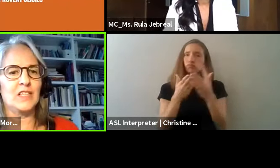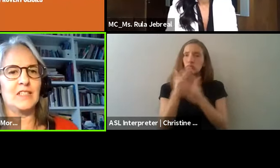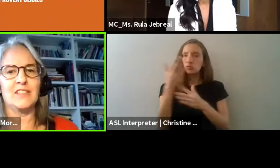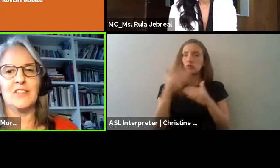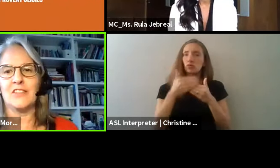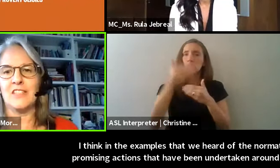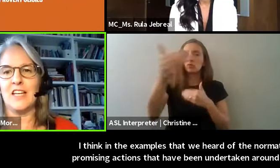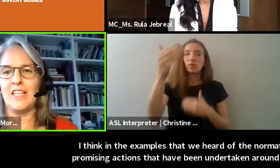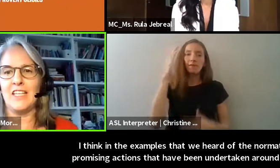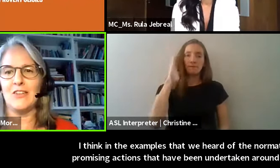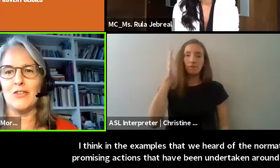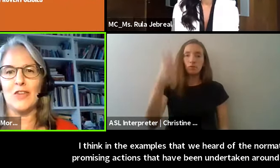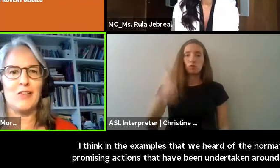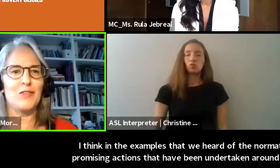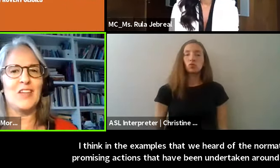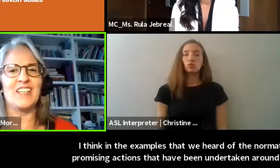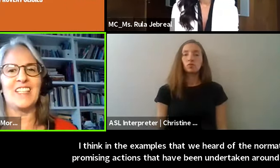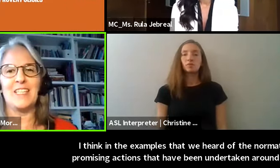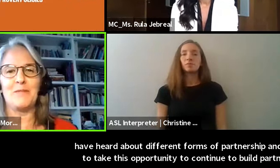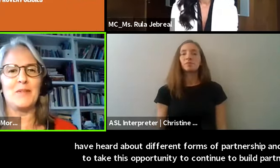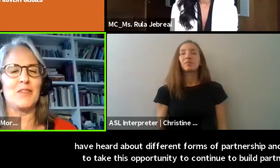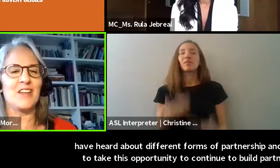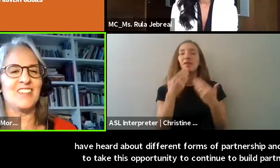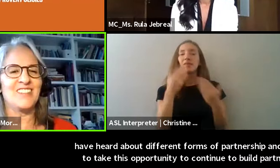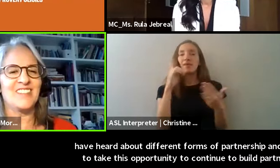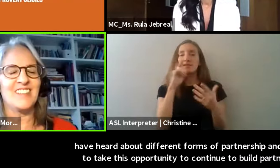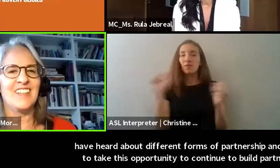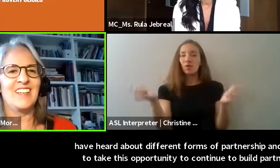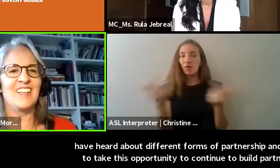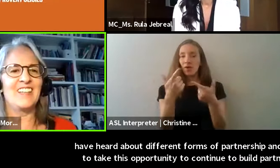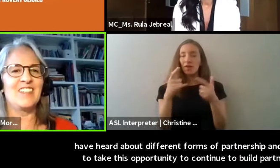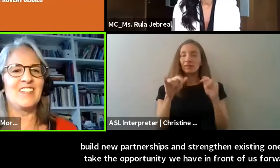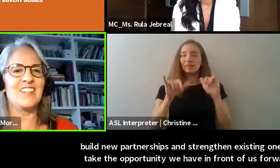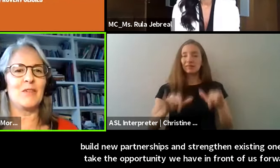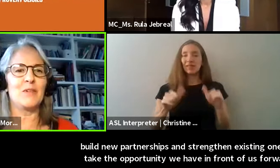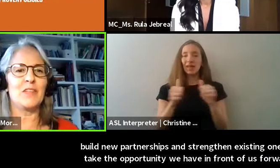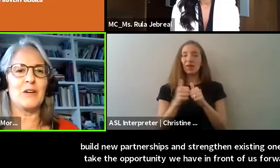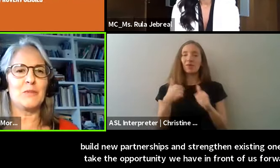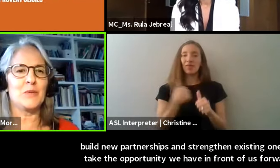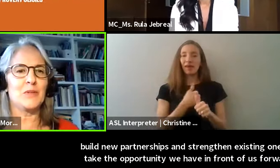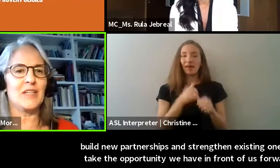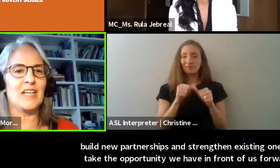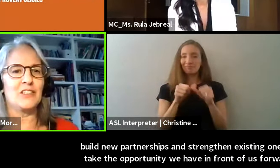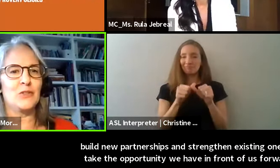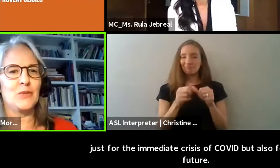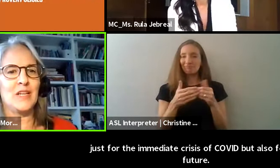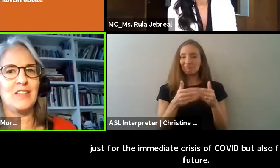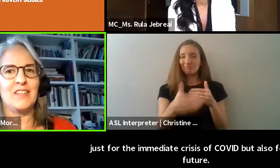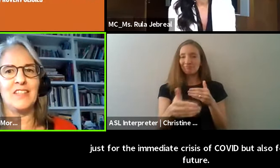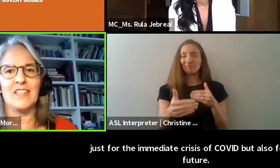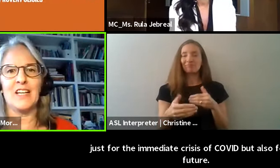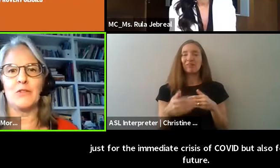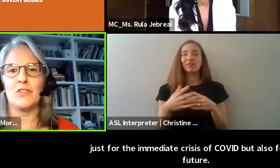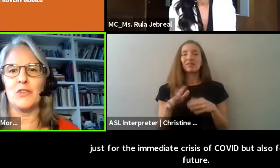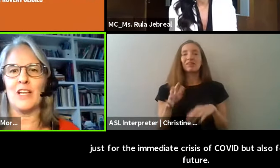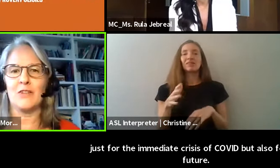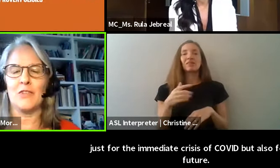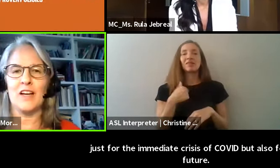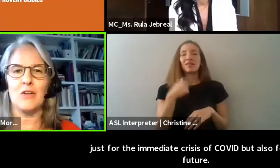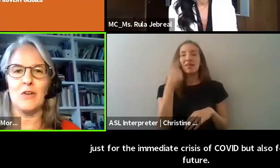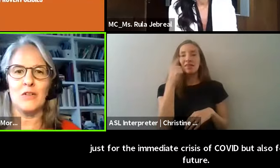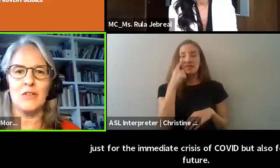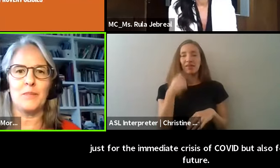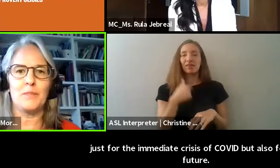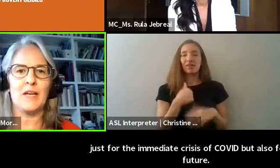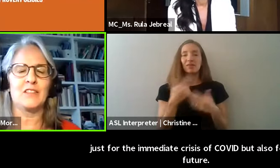for sustaining yourselves and keeping with us. And without more ado, I think I would just like